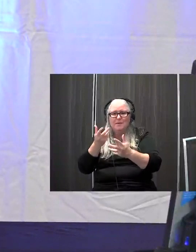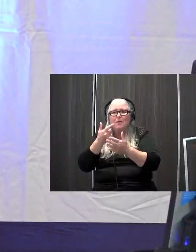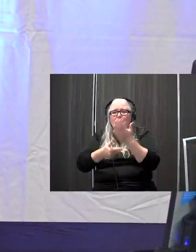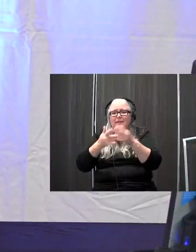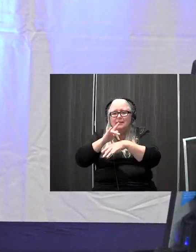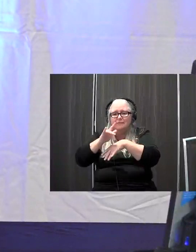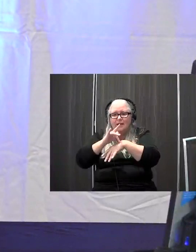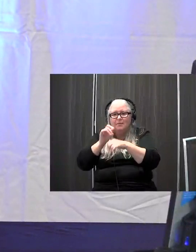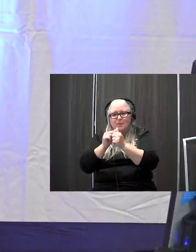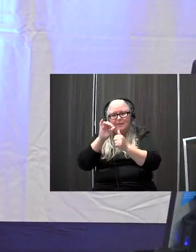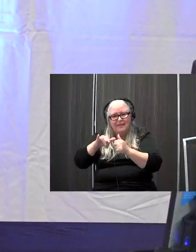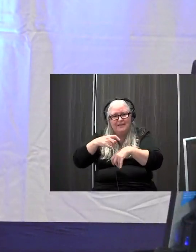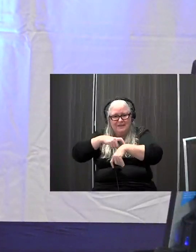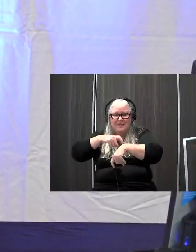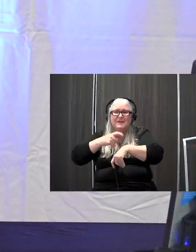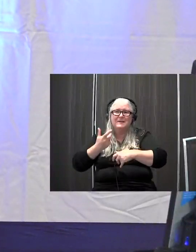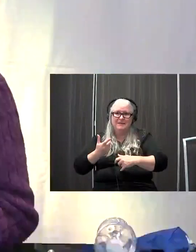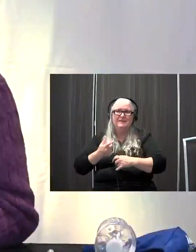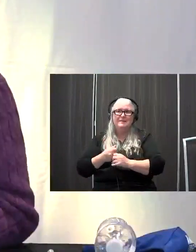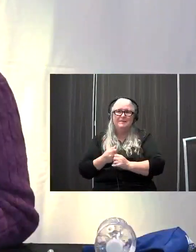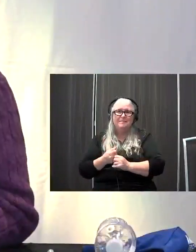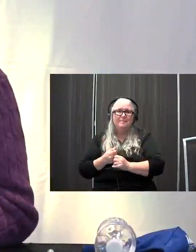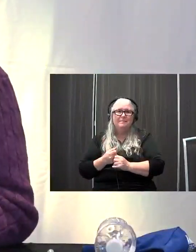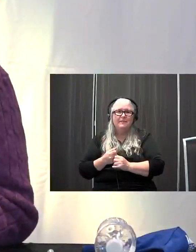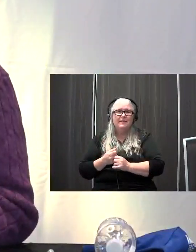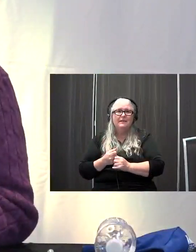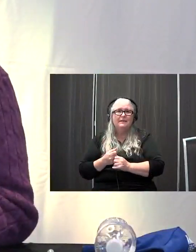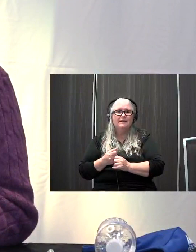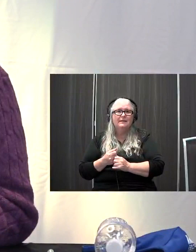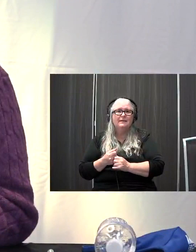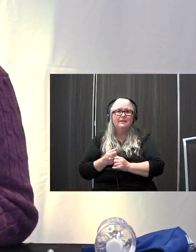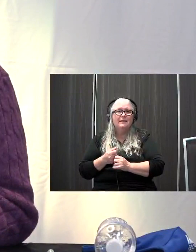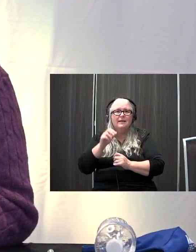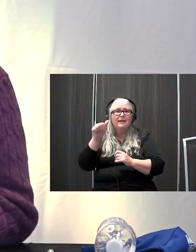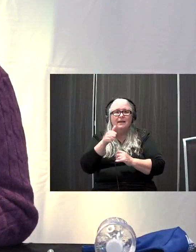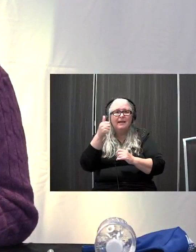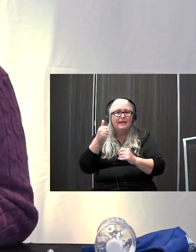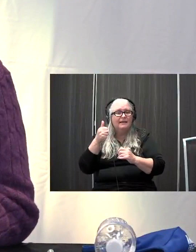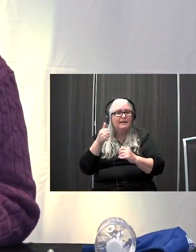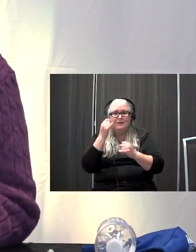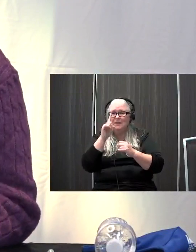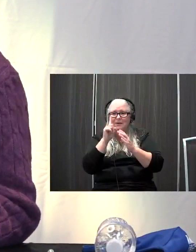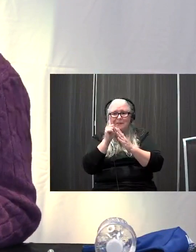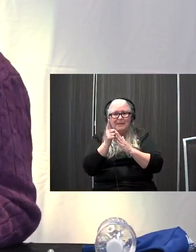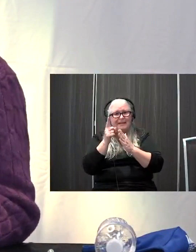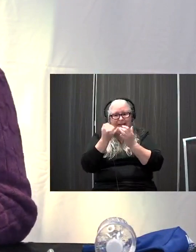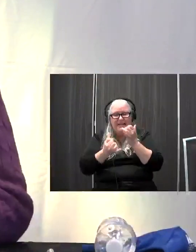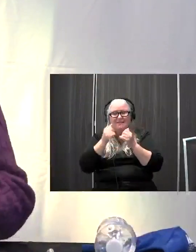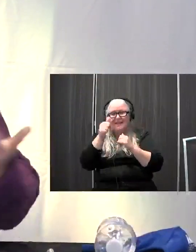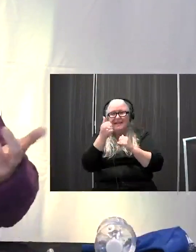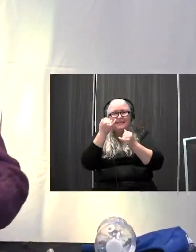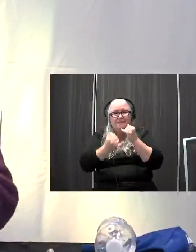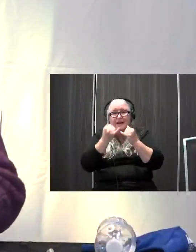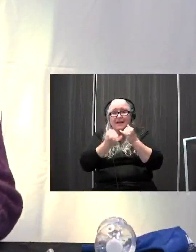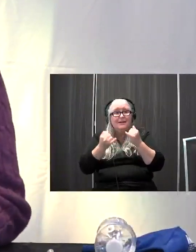that moment. Yeah, so we are like 1 minute. Any final like woohoo comments that you made, that you made it? So I'm going